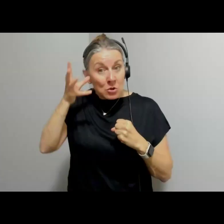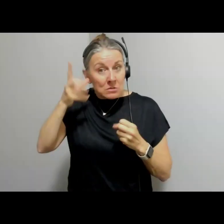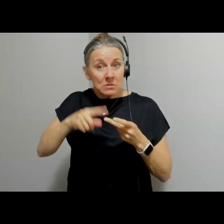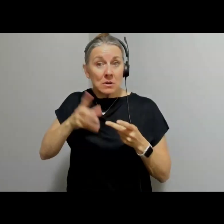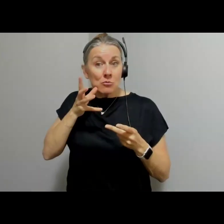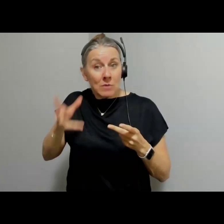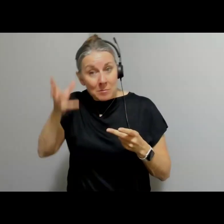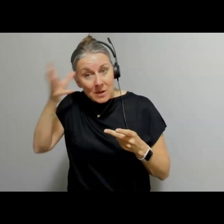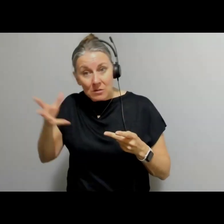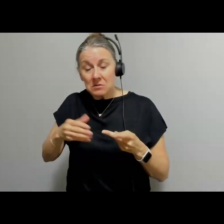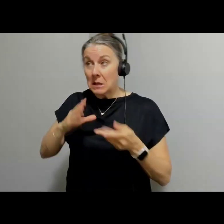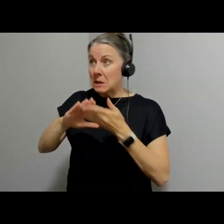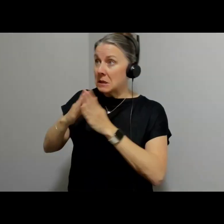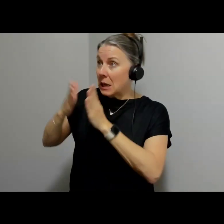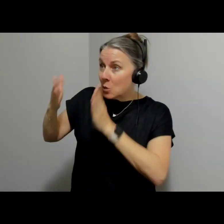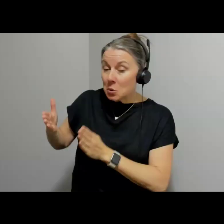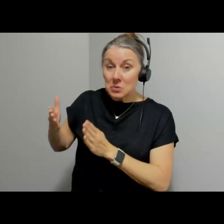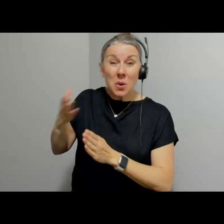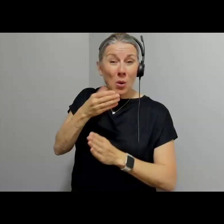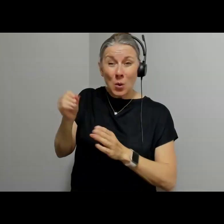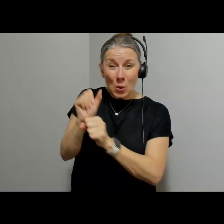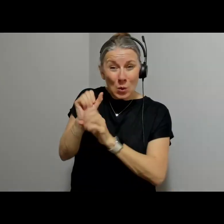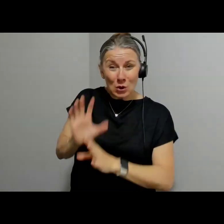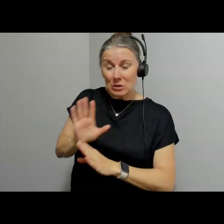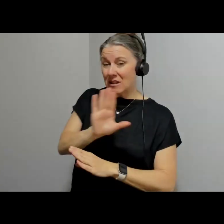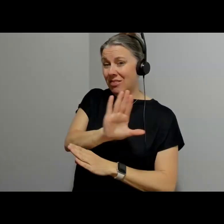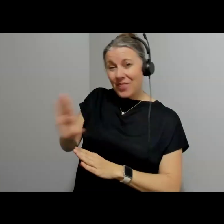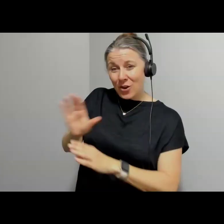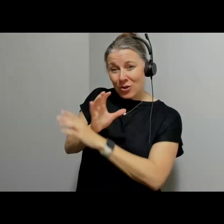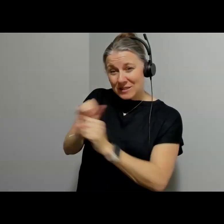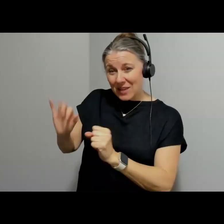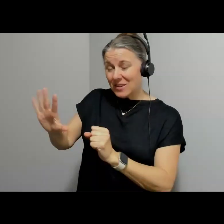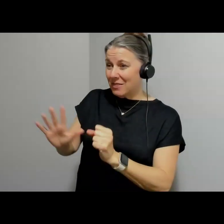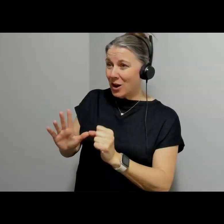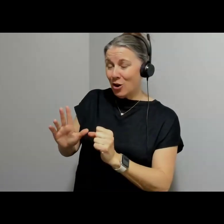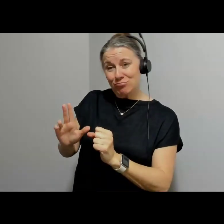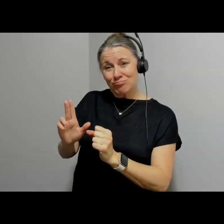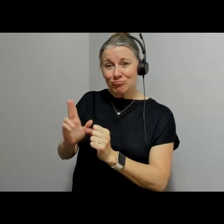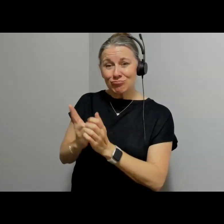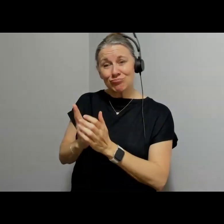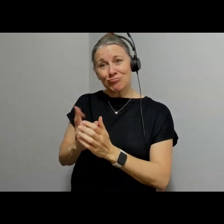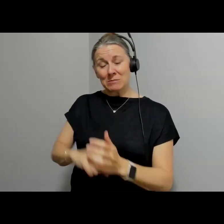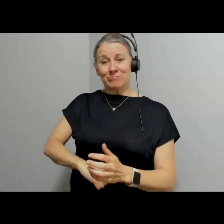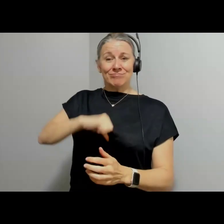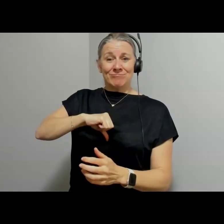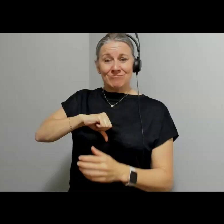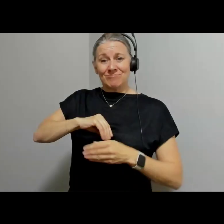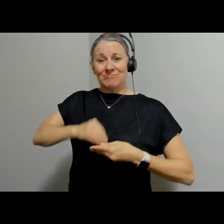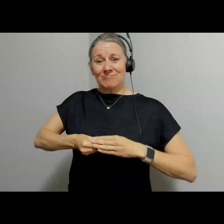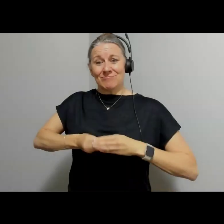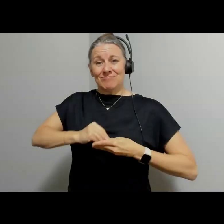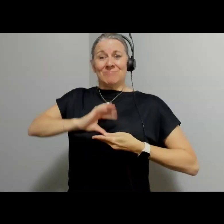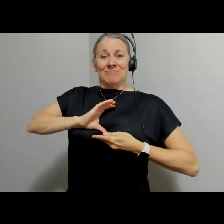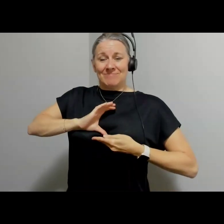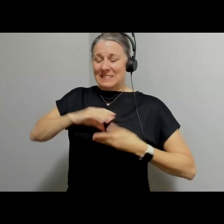our colleagues, whose safety and dignity are at risk. Last month, I had the privilege for the first